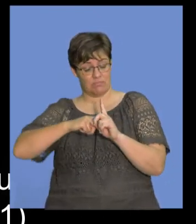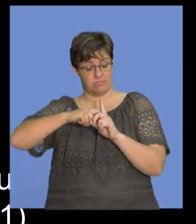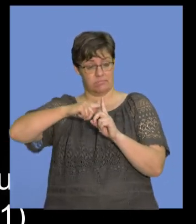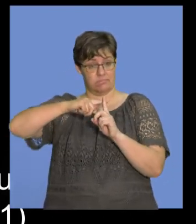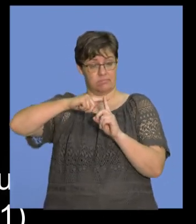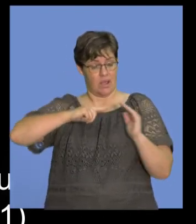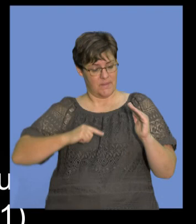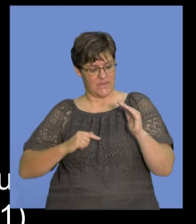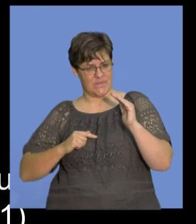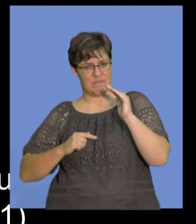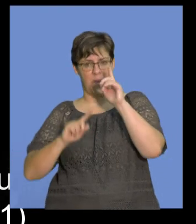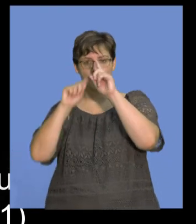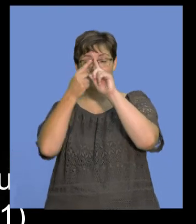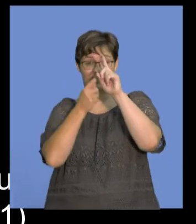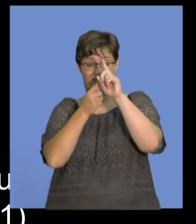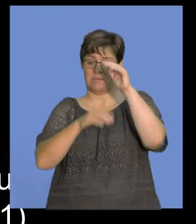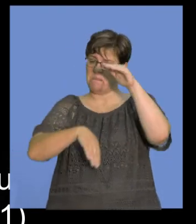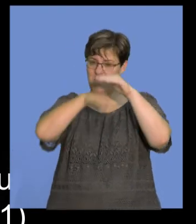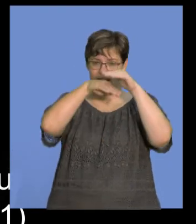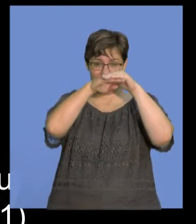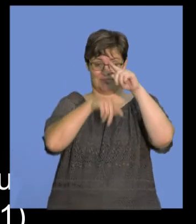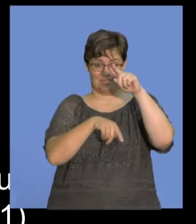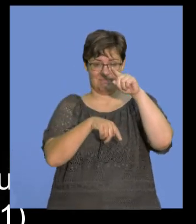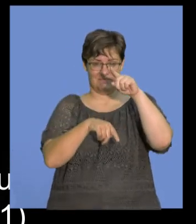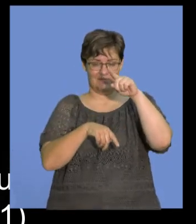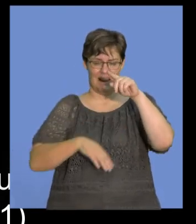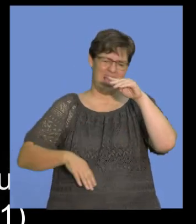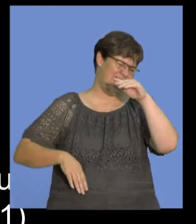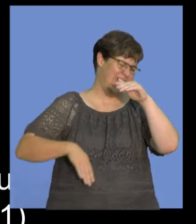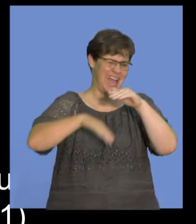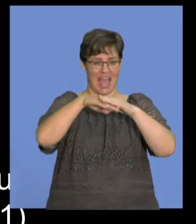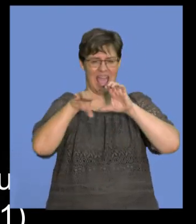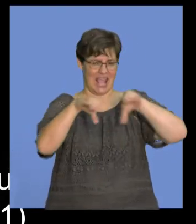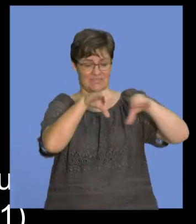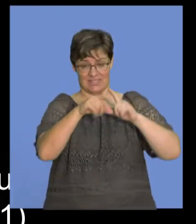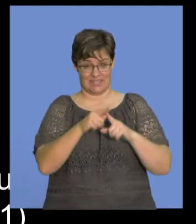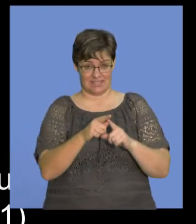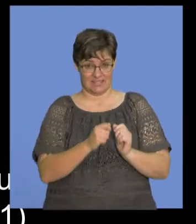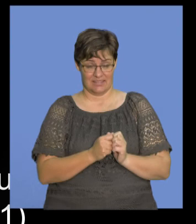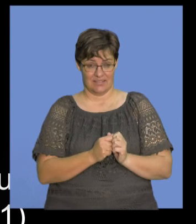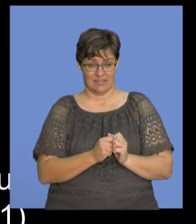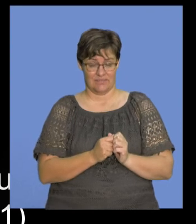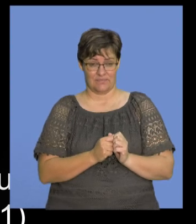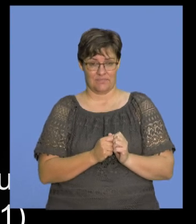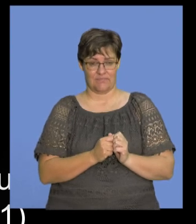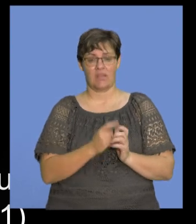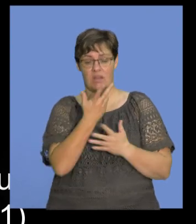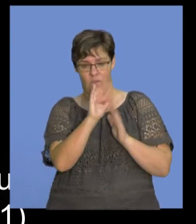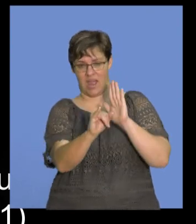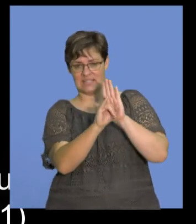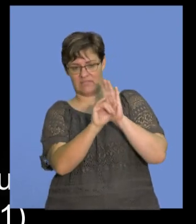the temperature increases, it reaches to a point in which that was the highest rate of enzyme